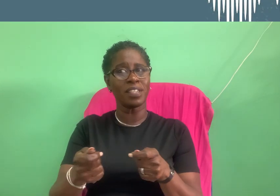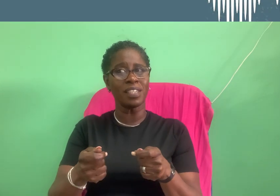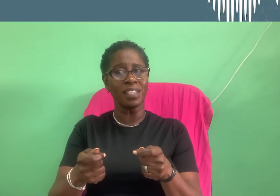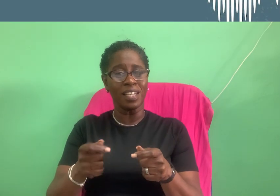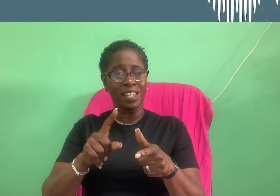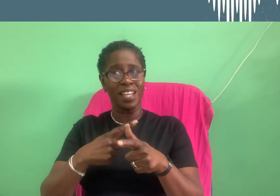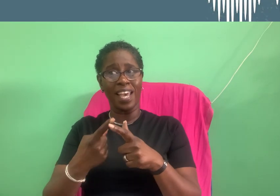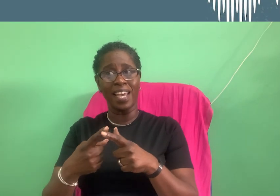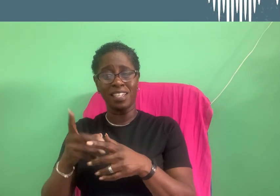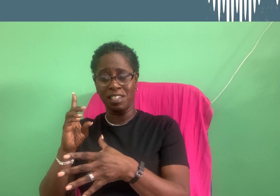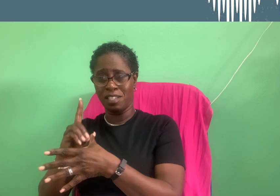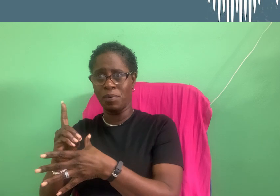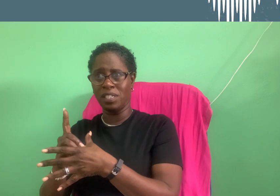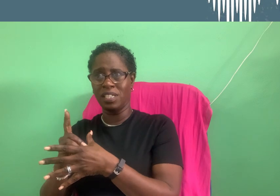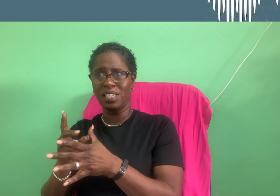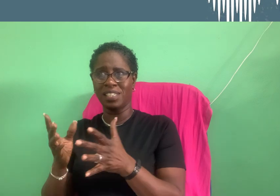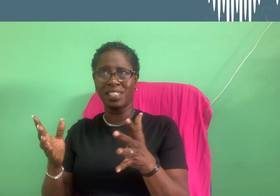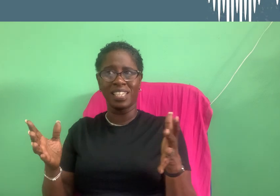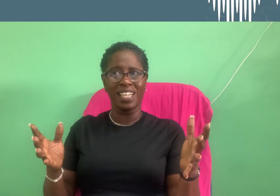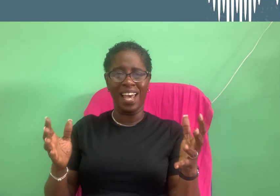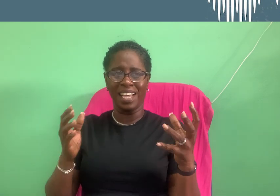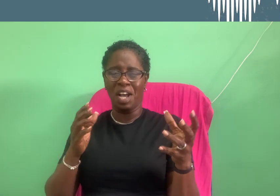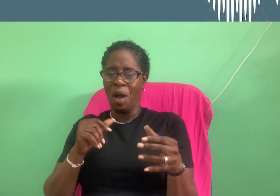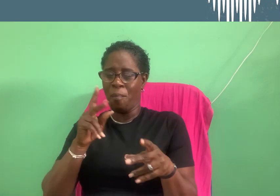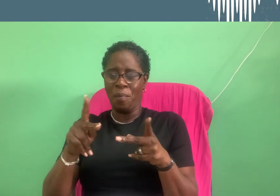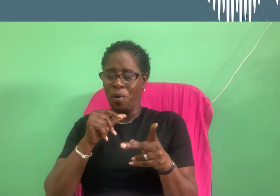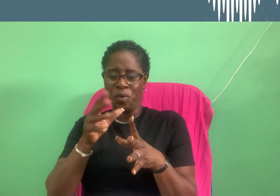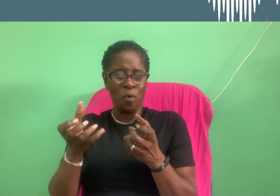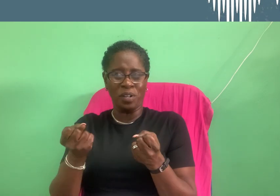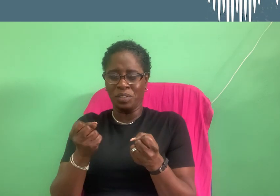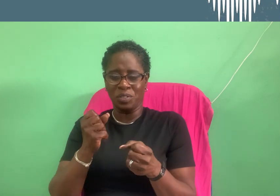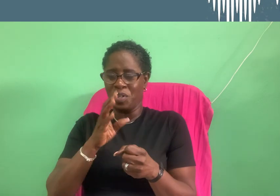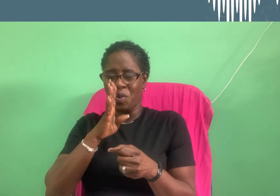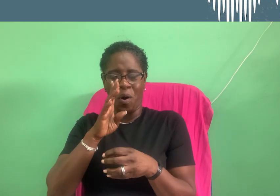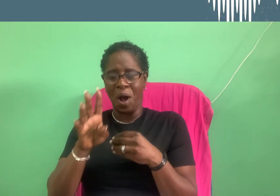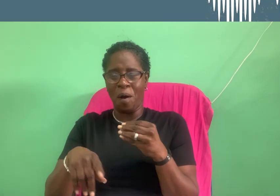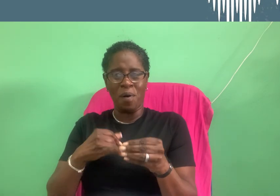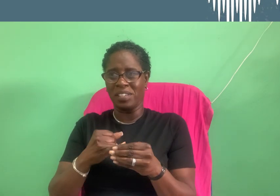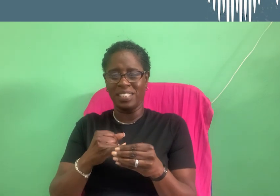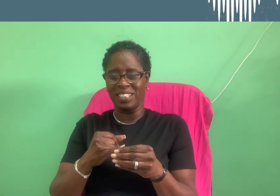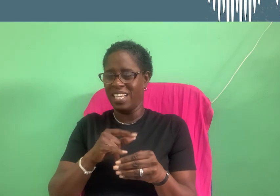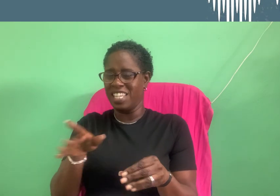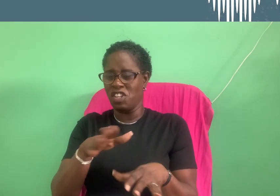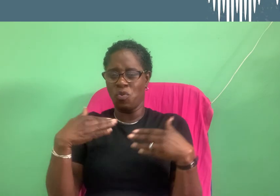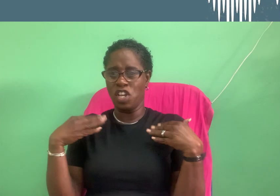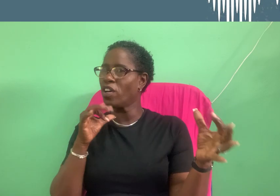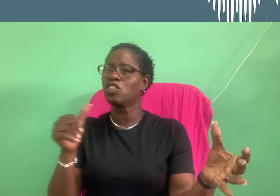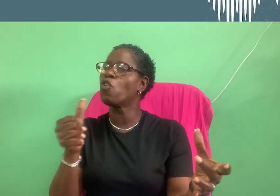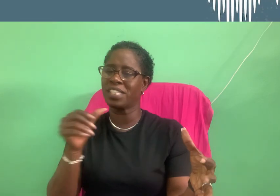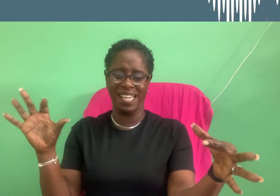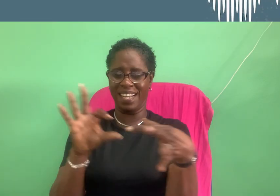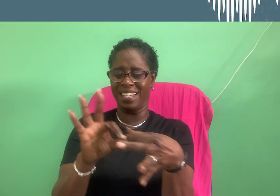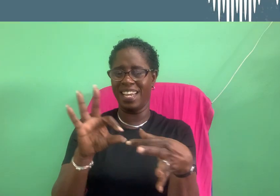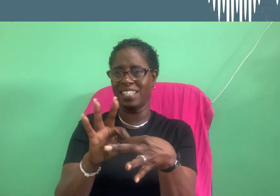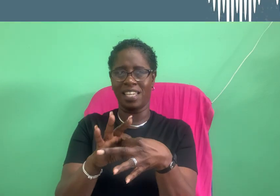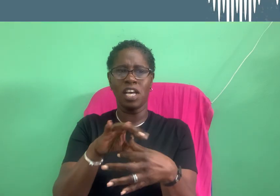very stigmatized populations. And there's a lack of connection between those spheres. And there's this really